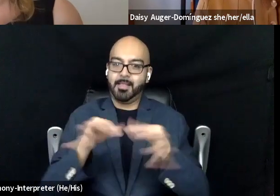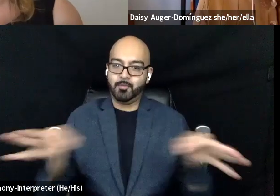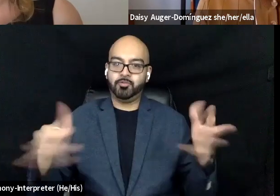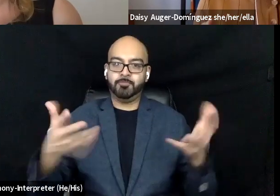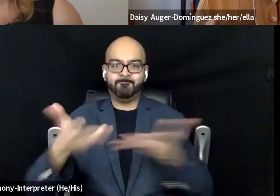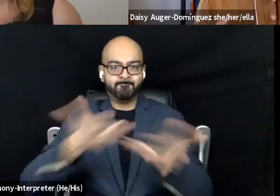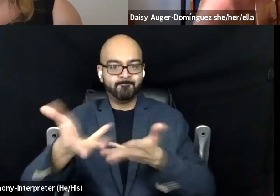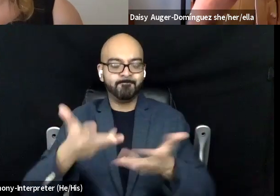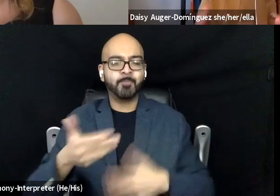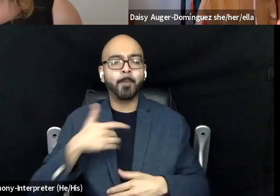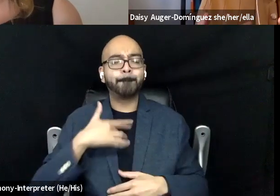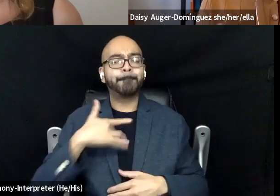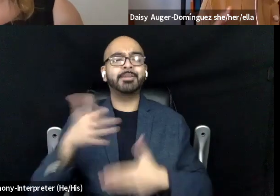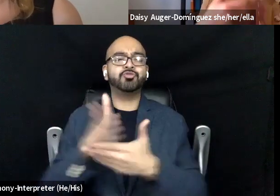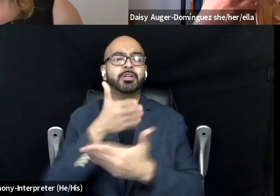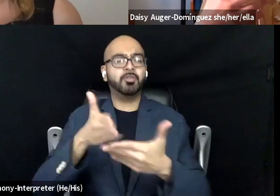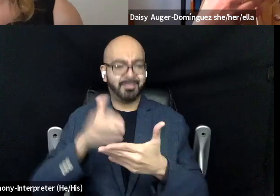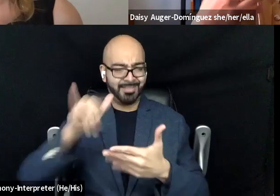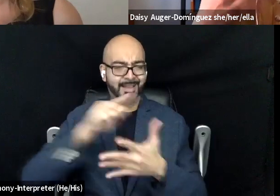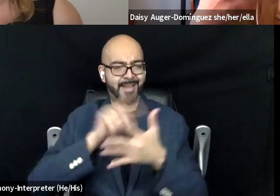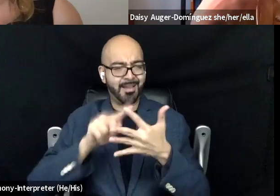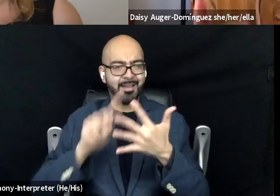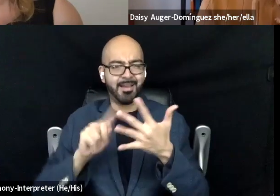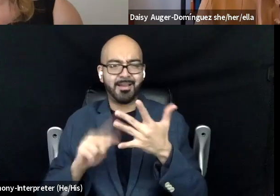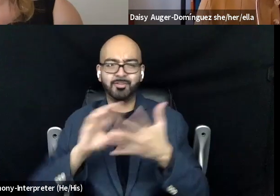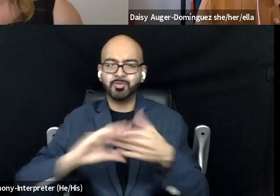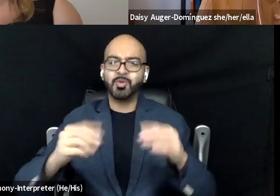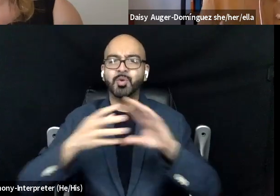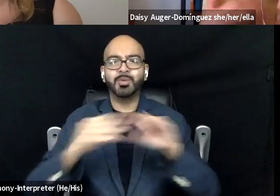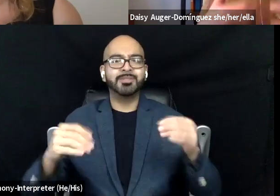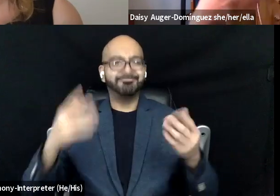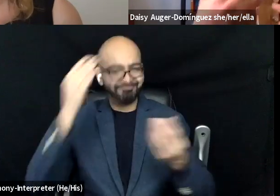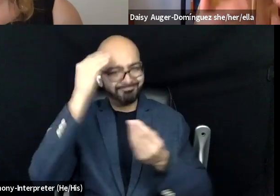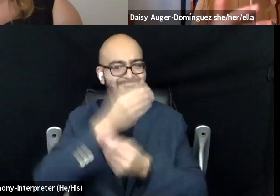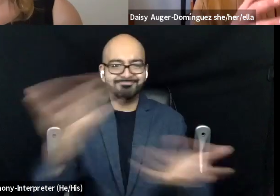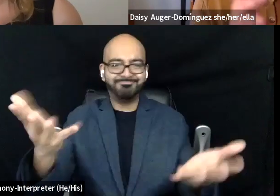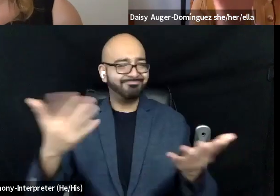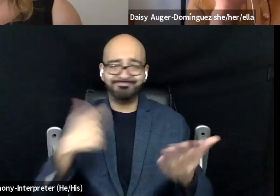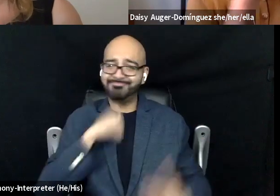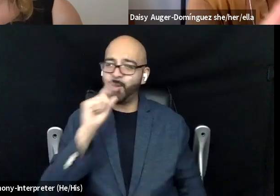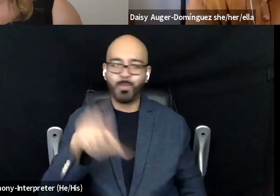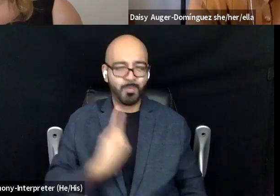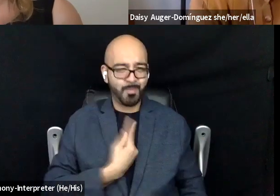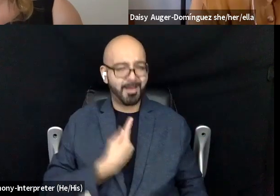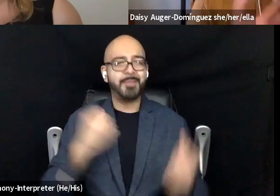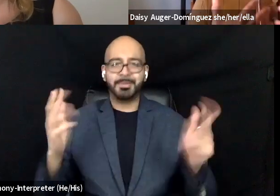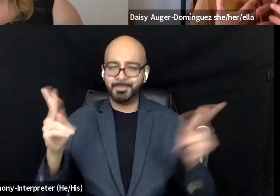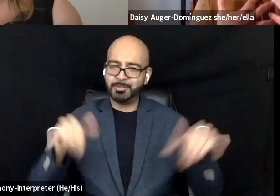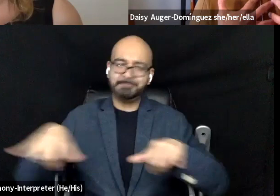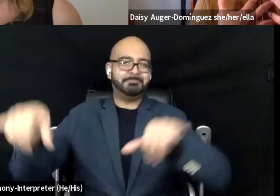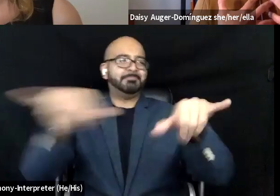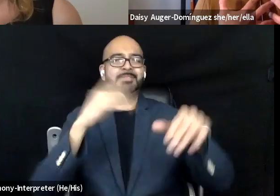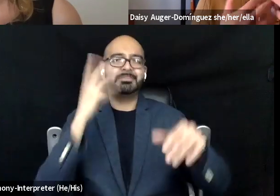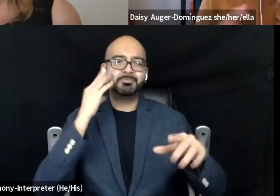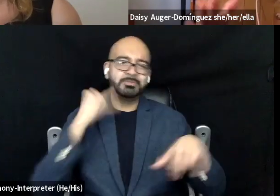those stories to remind folks that I was like, that I'm not alone in that. There's so many of us that experience that, so many of us